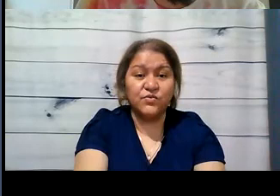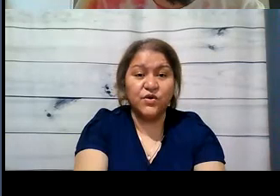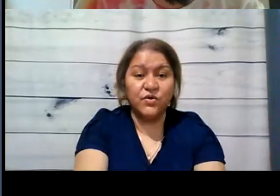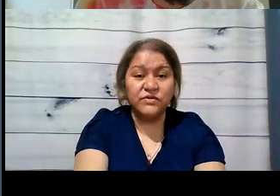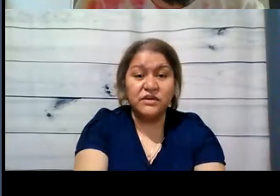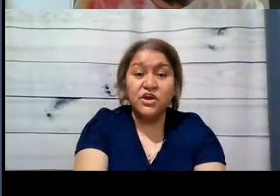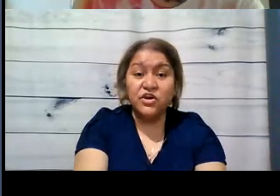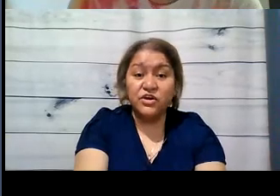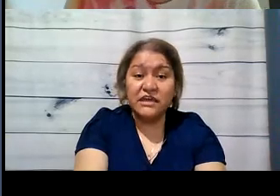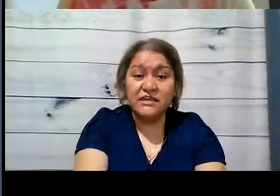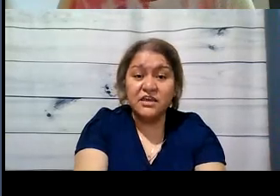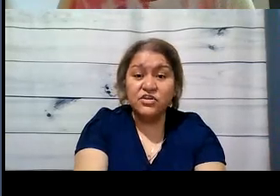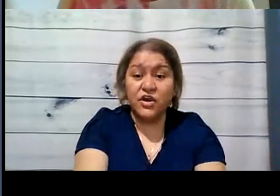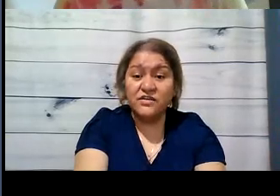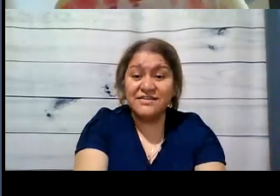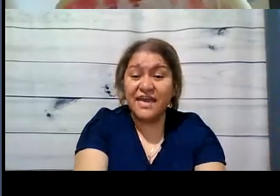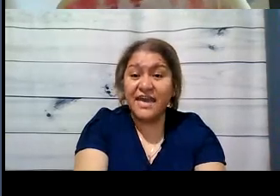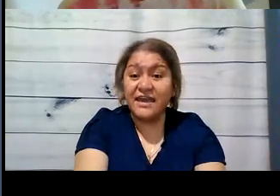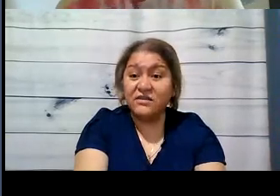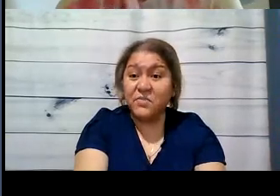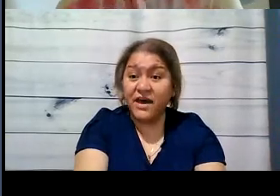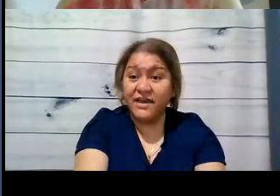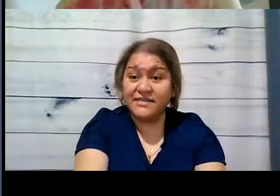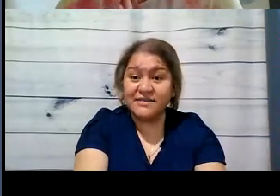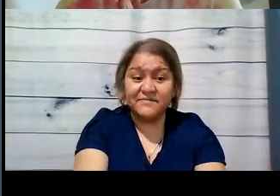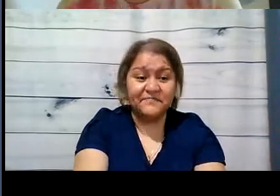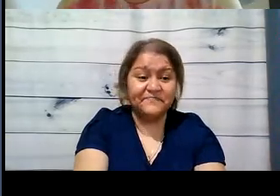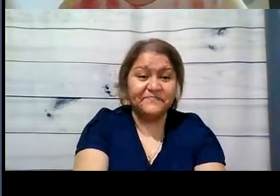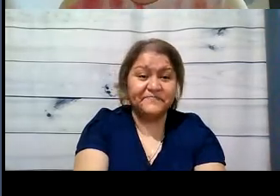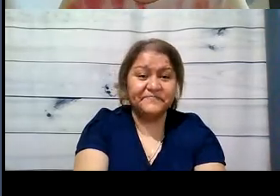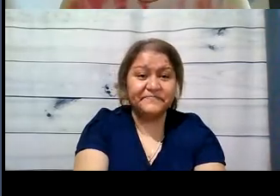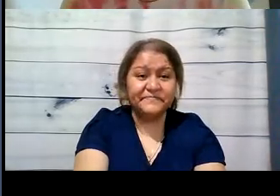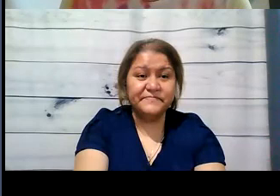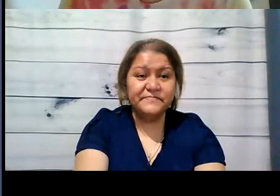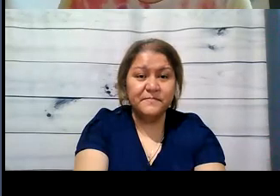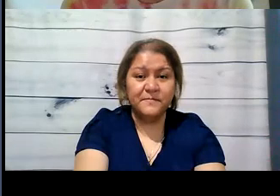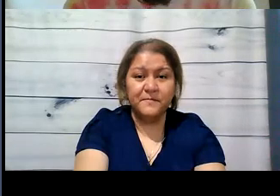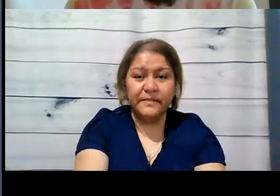breads, rolls, cookies, tarts, and pies.